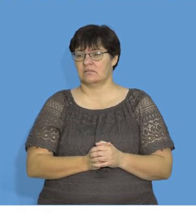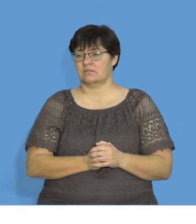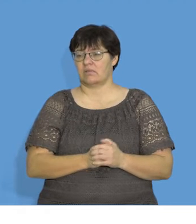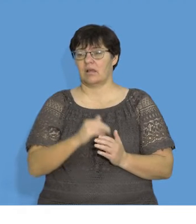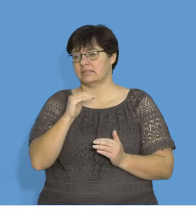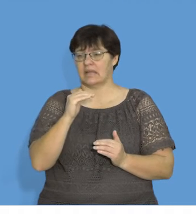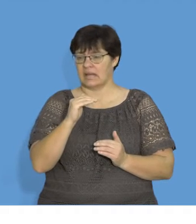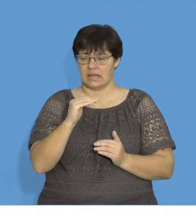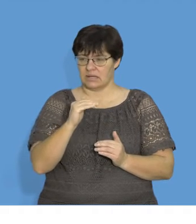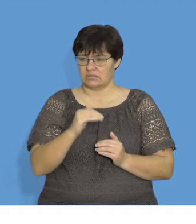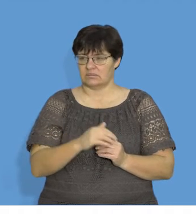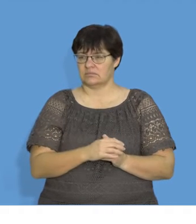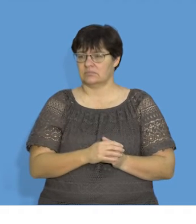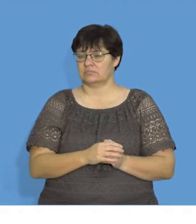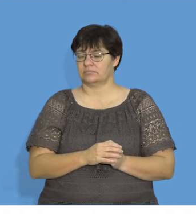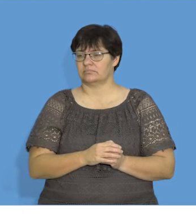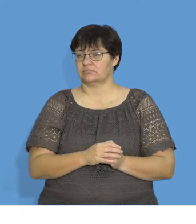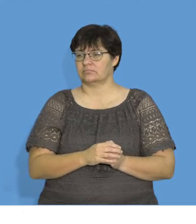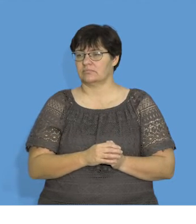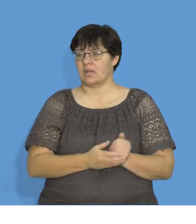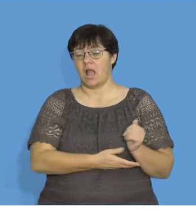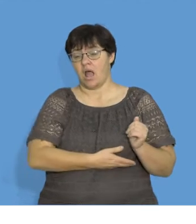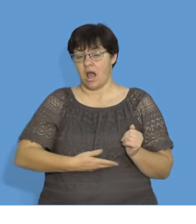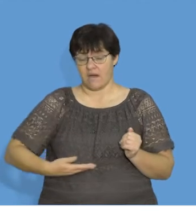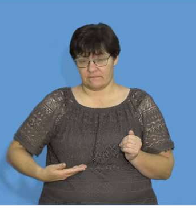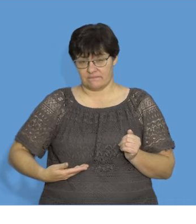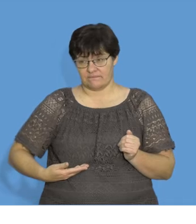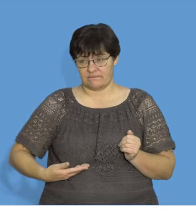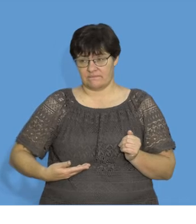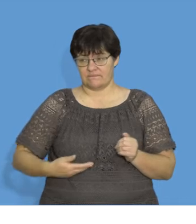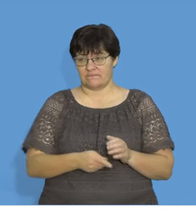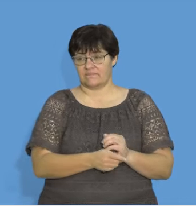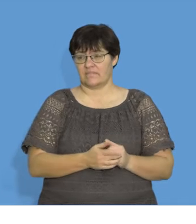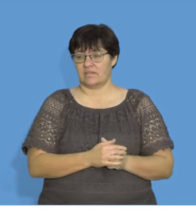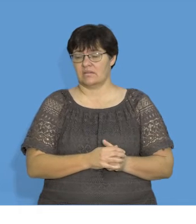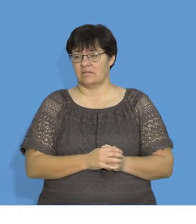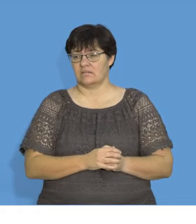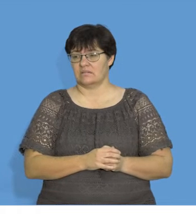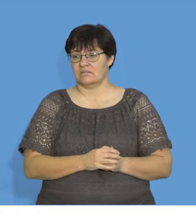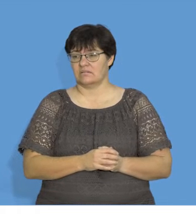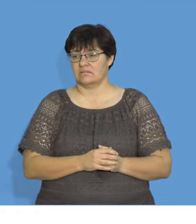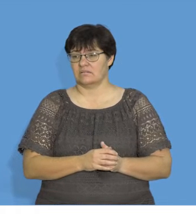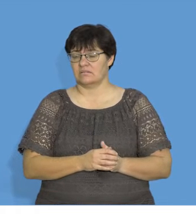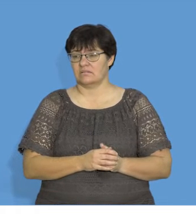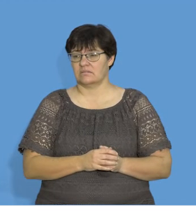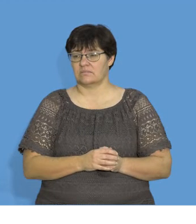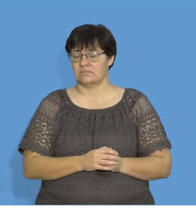while. So what I'm doing is I'm going to halve the distance, at least I hope I can get there. I'm not sure I can,